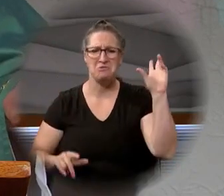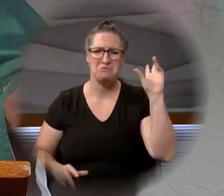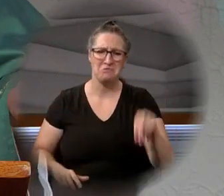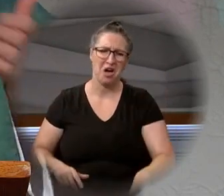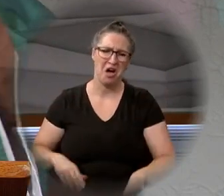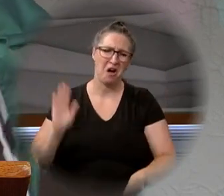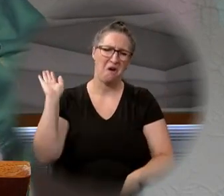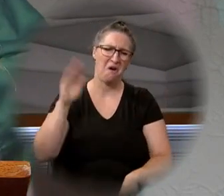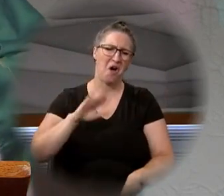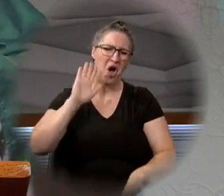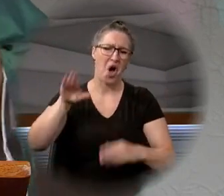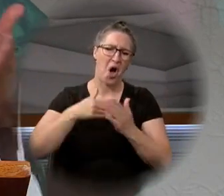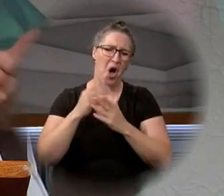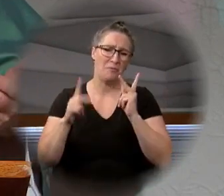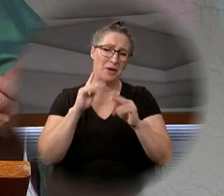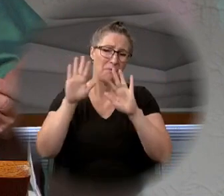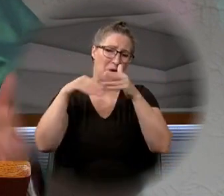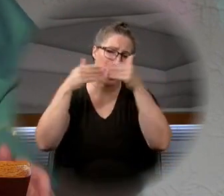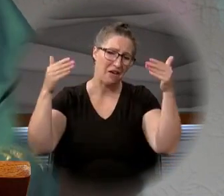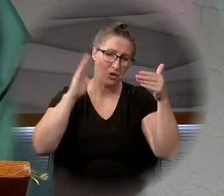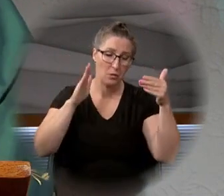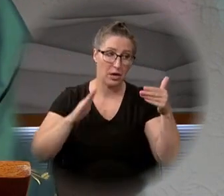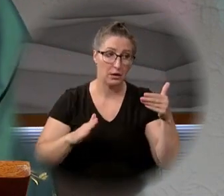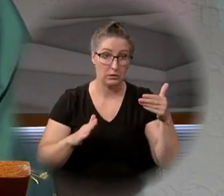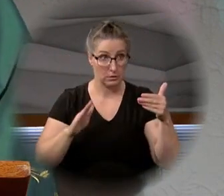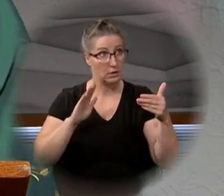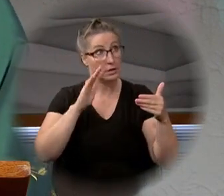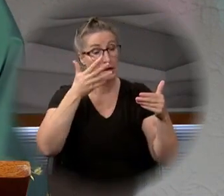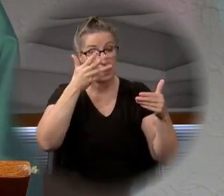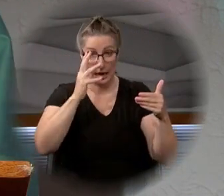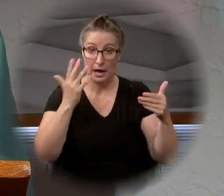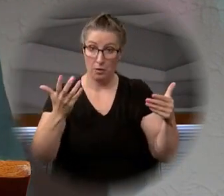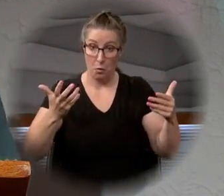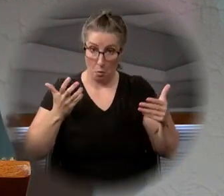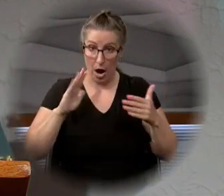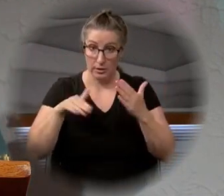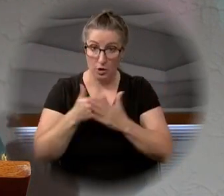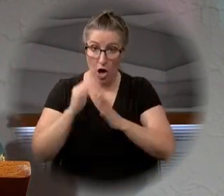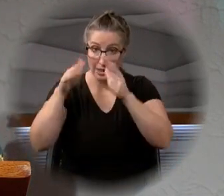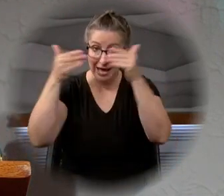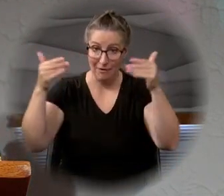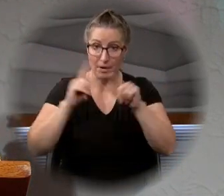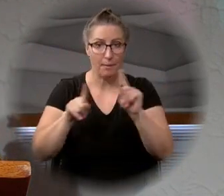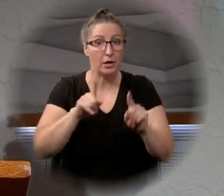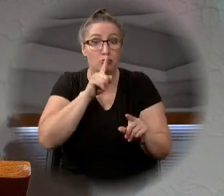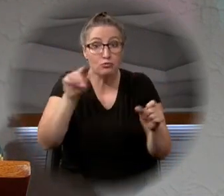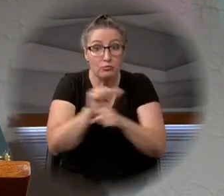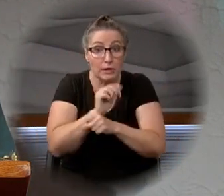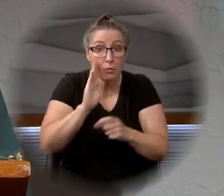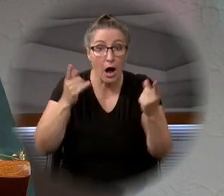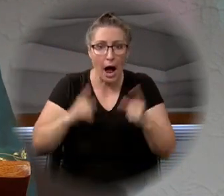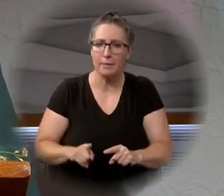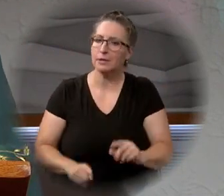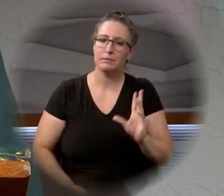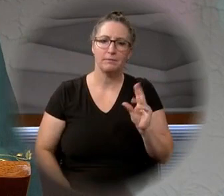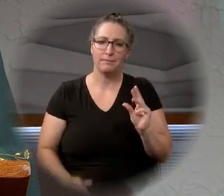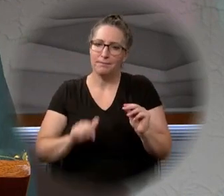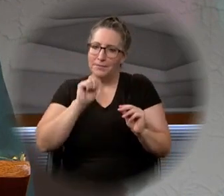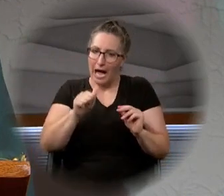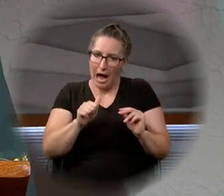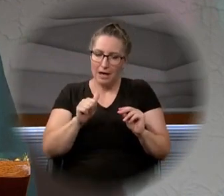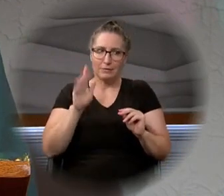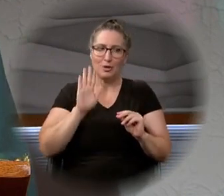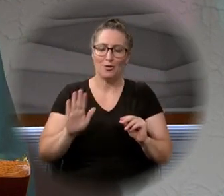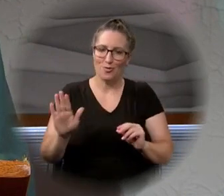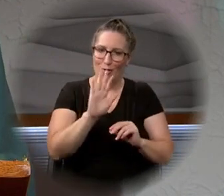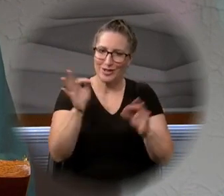heaven. Well, that's God's desire, but that's not always the choice of people as we live in this world. And so that's why